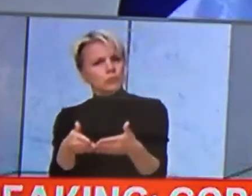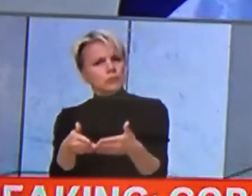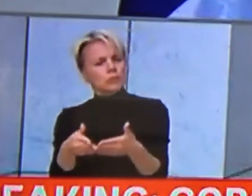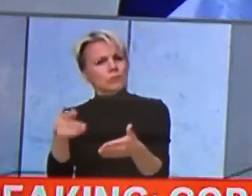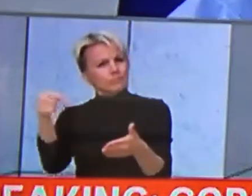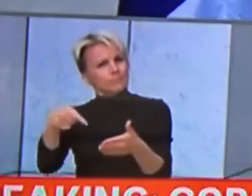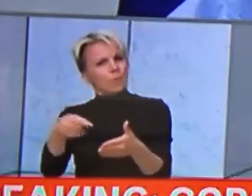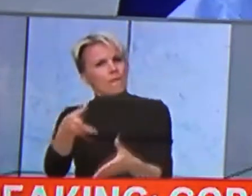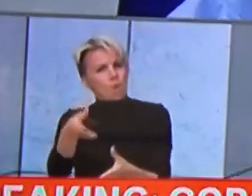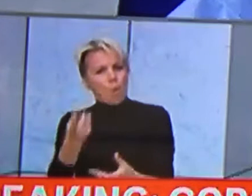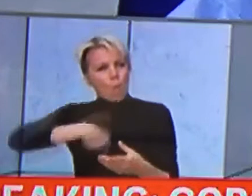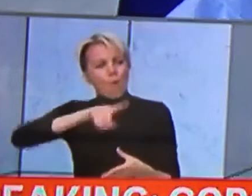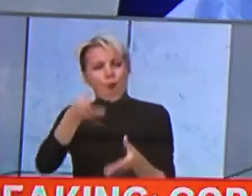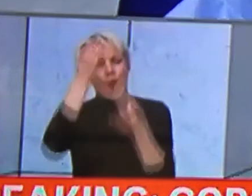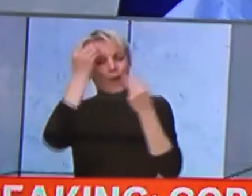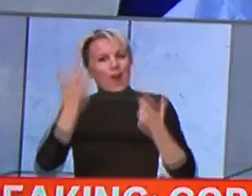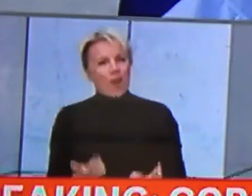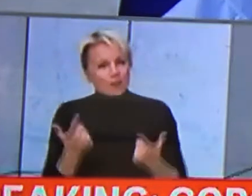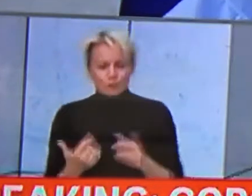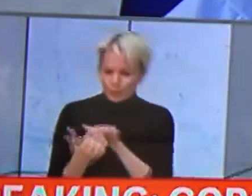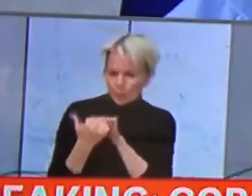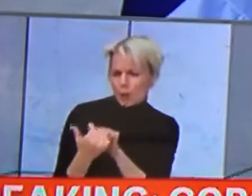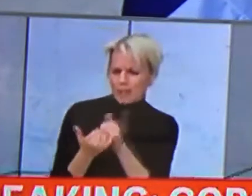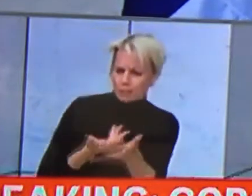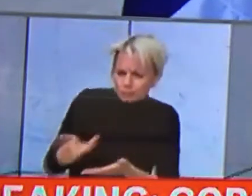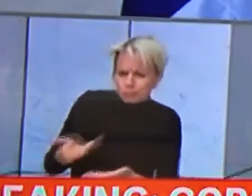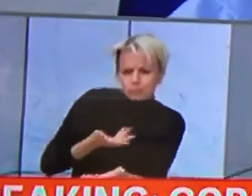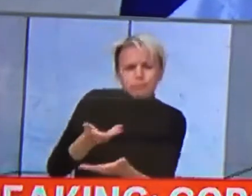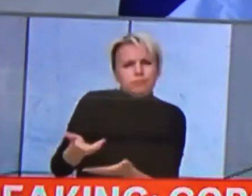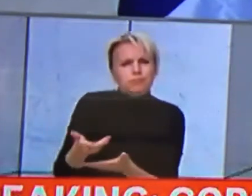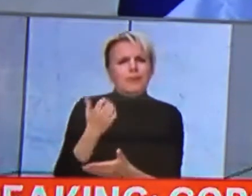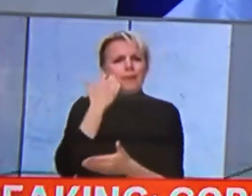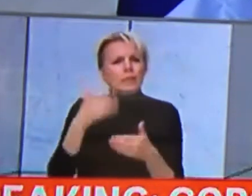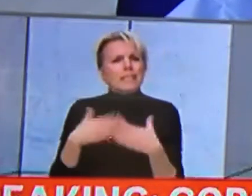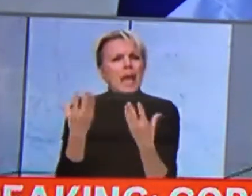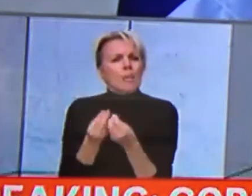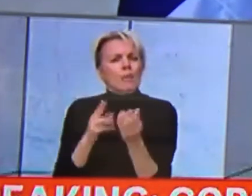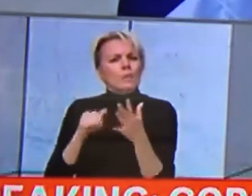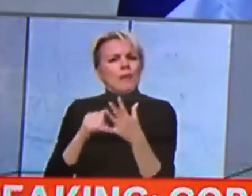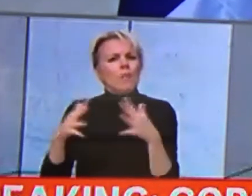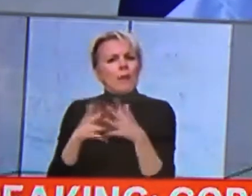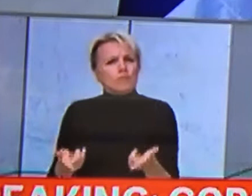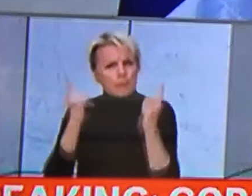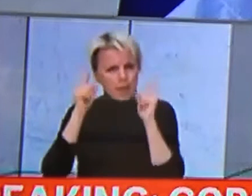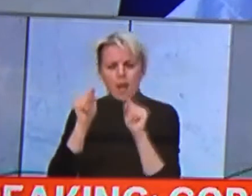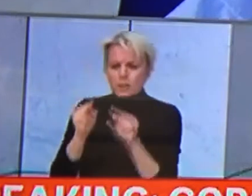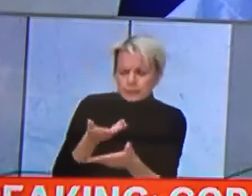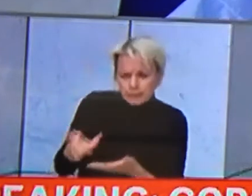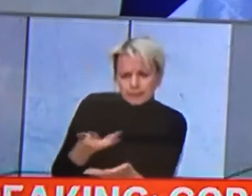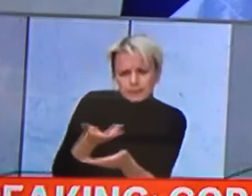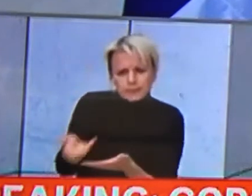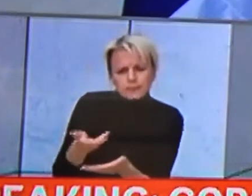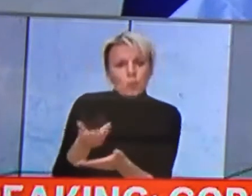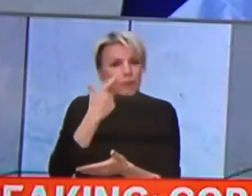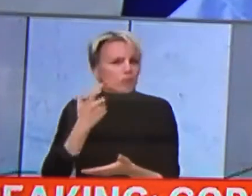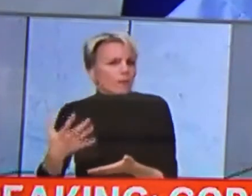talking all the time, every day. We're working closely together to ensure that we can stay on top of this for the interests of saving lives